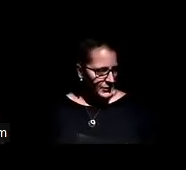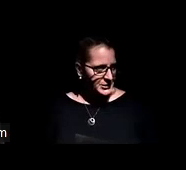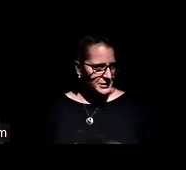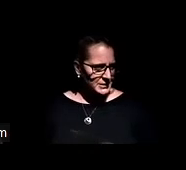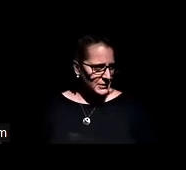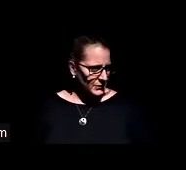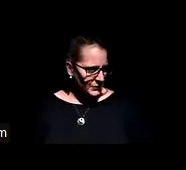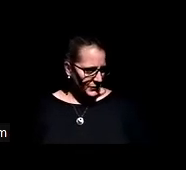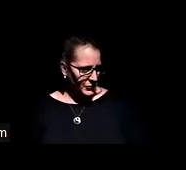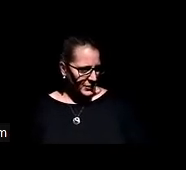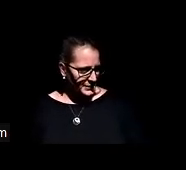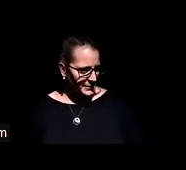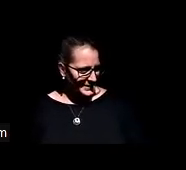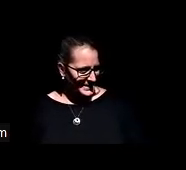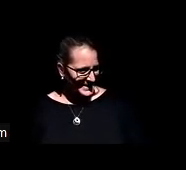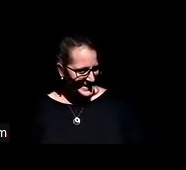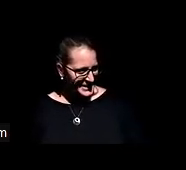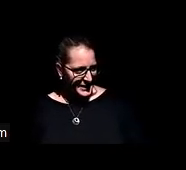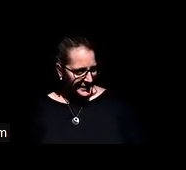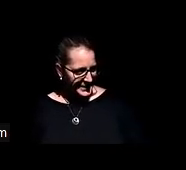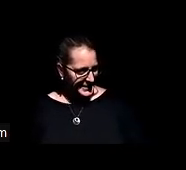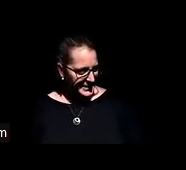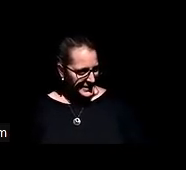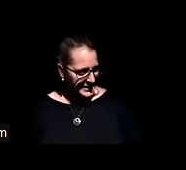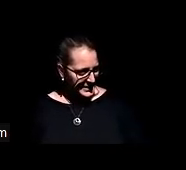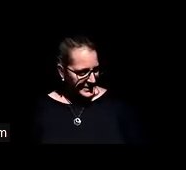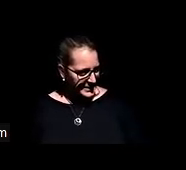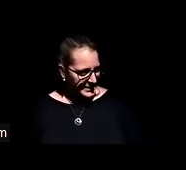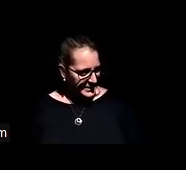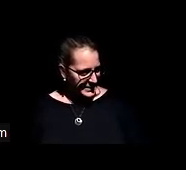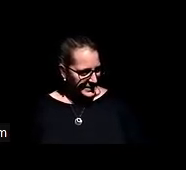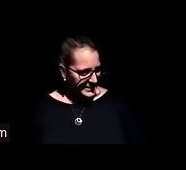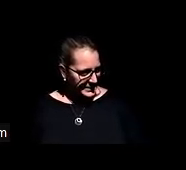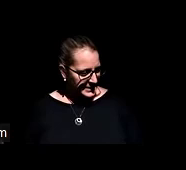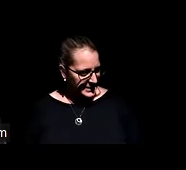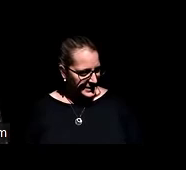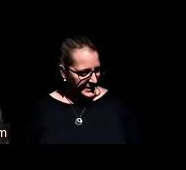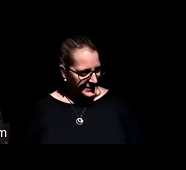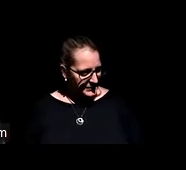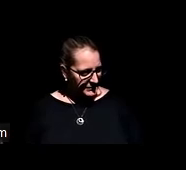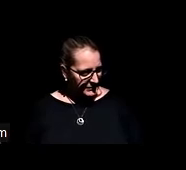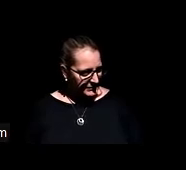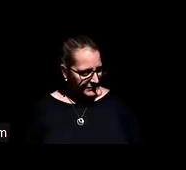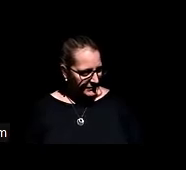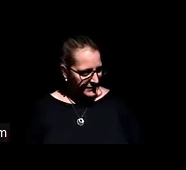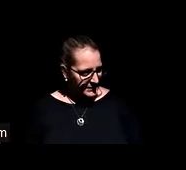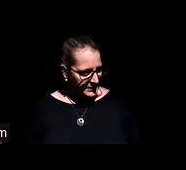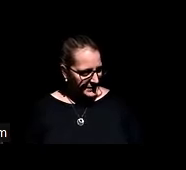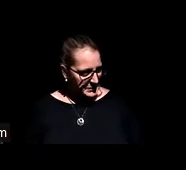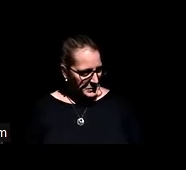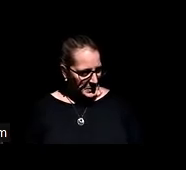Any other questions? Oh, one more. Yeah, I'm curious about that